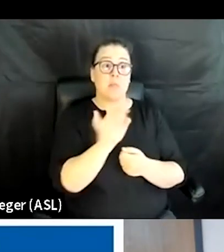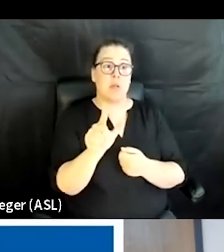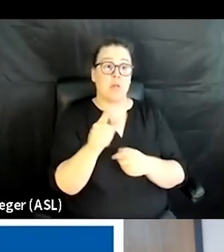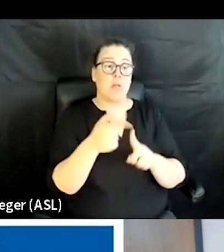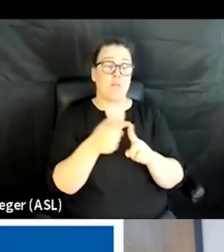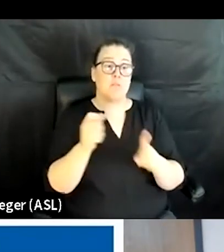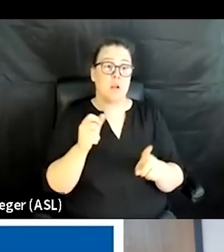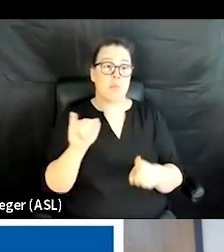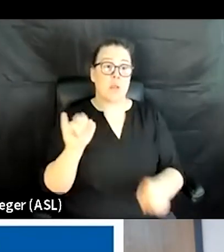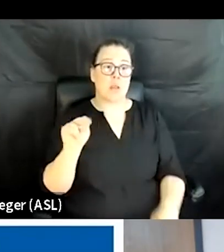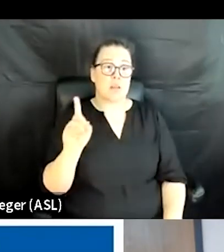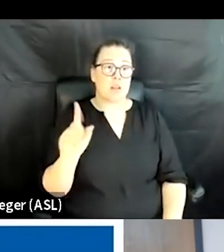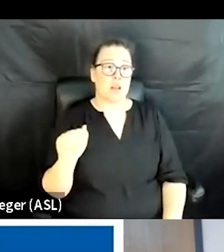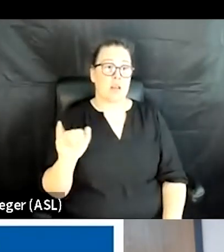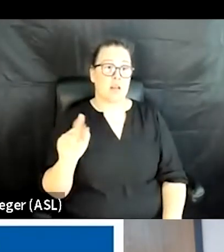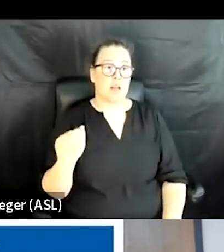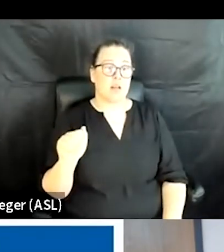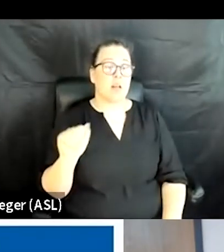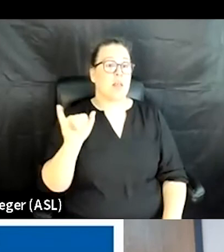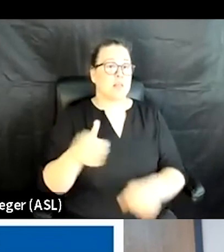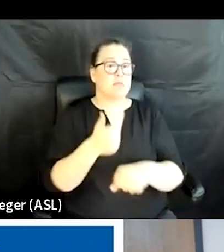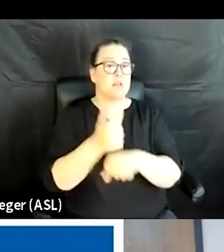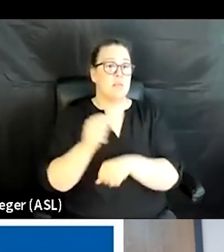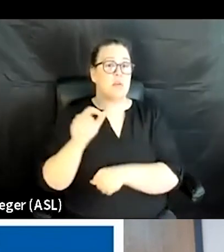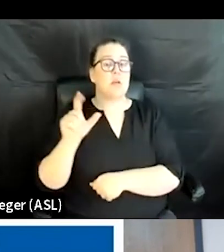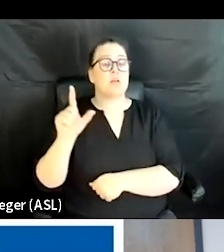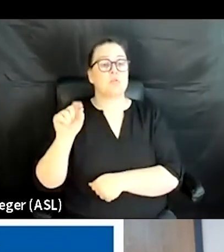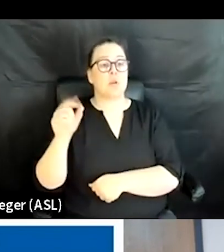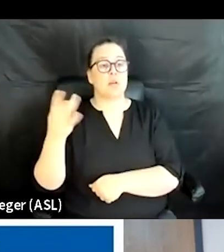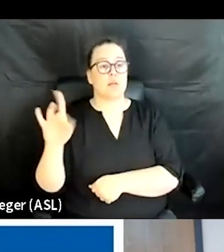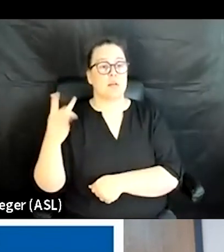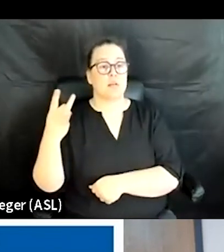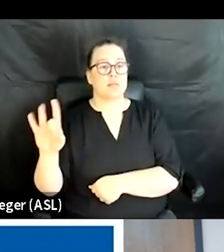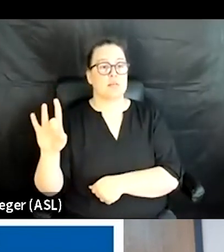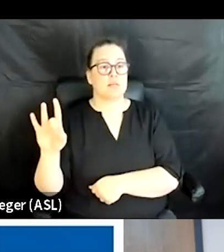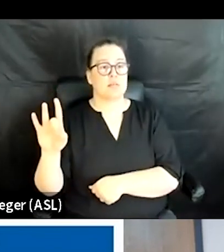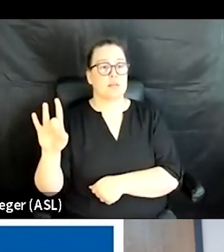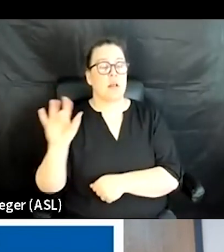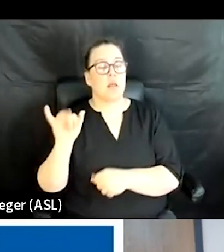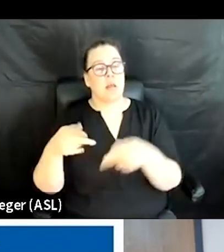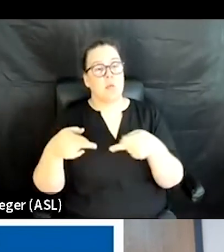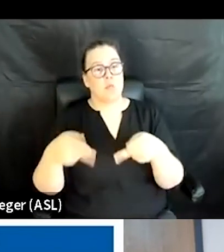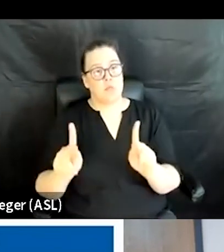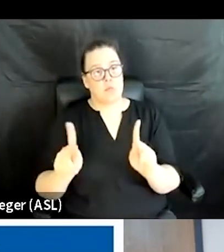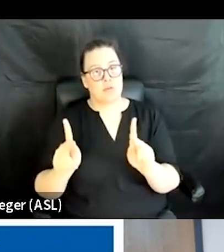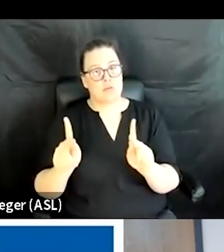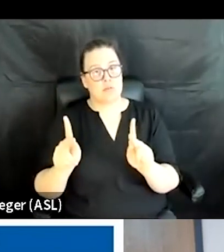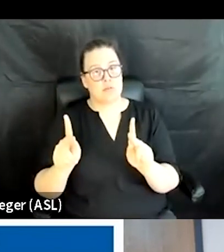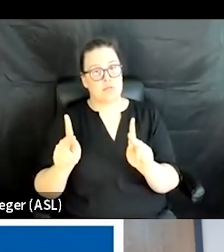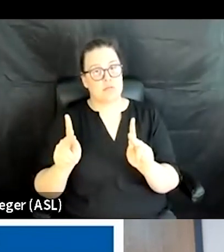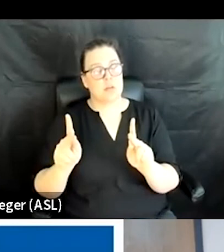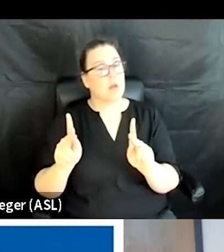from Indiana that was enacted in 2018, which permits but does